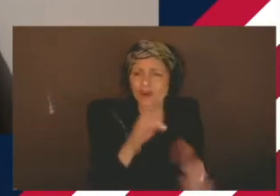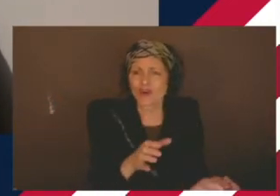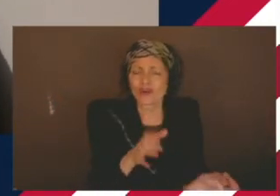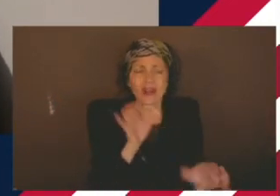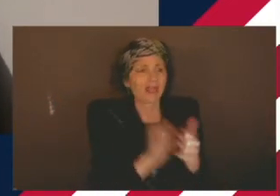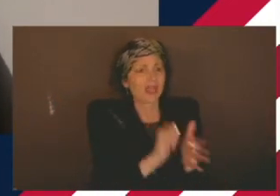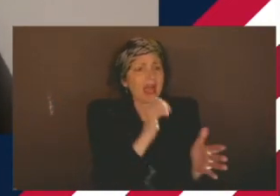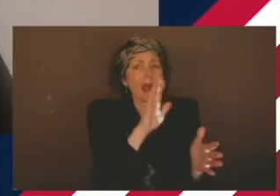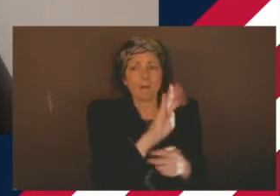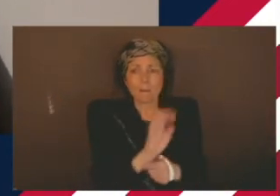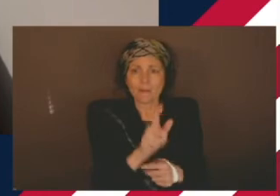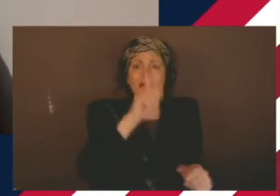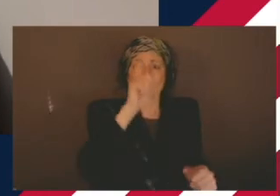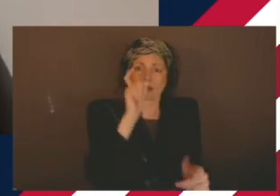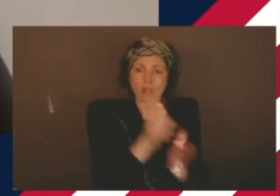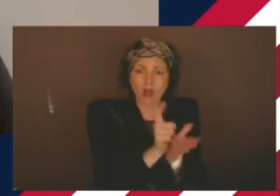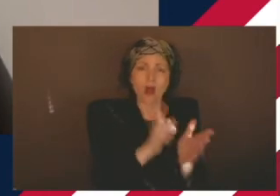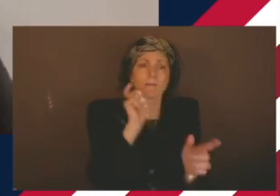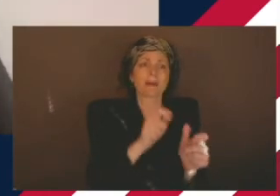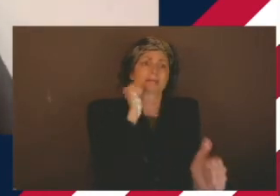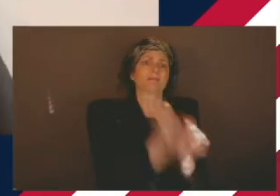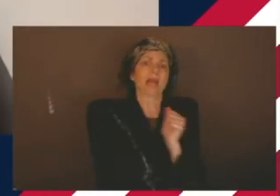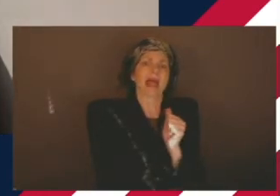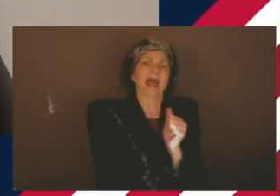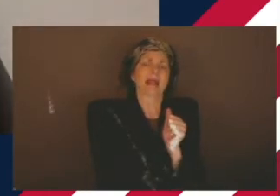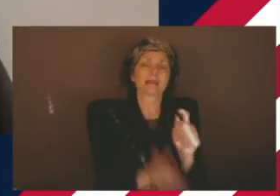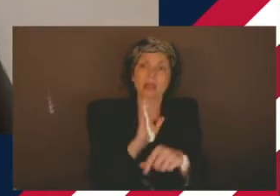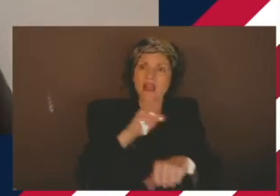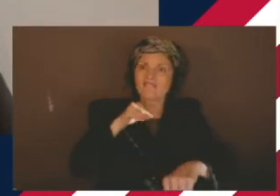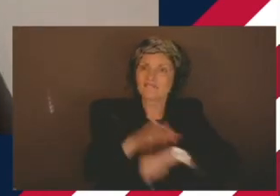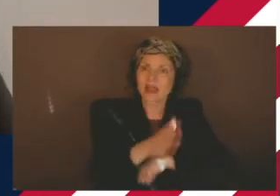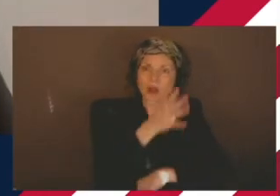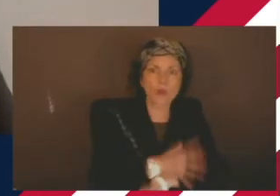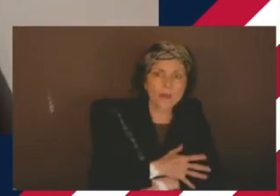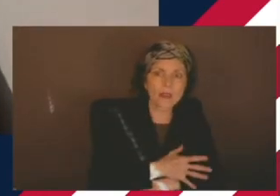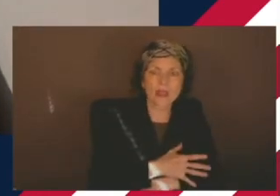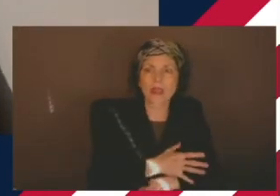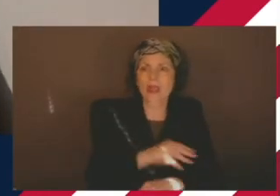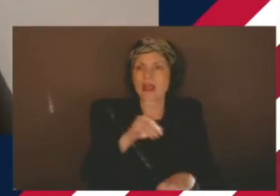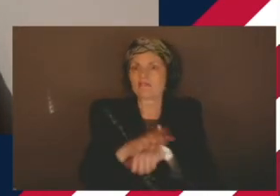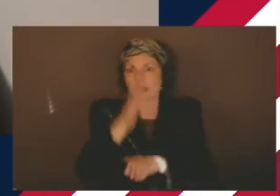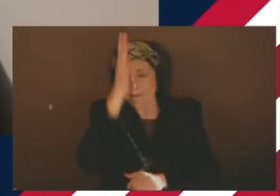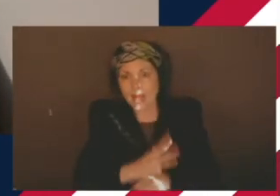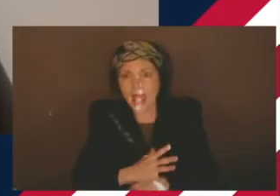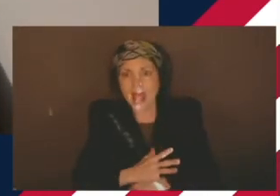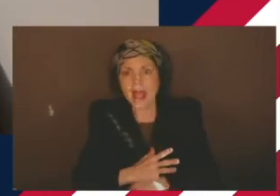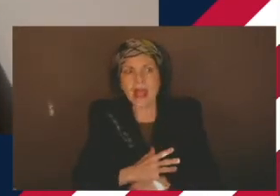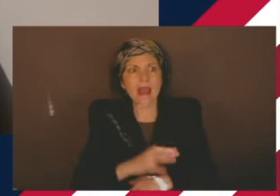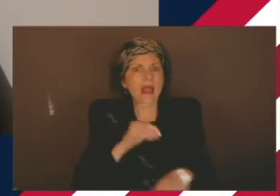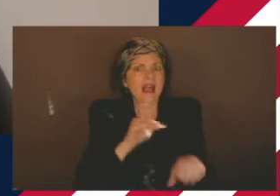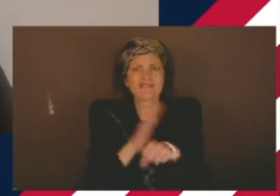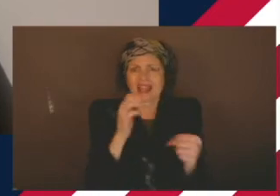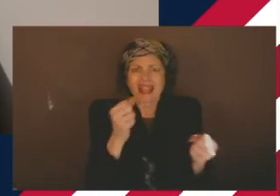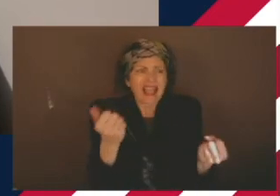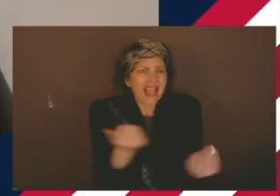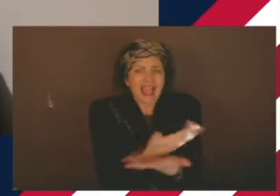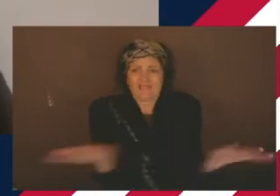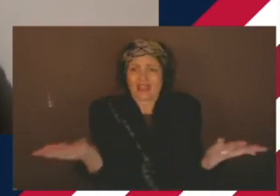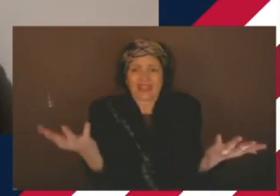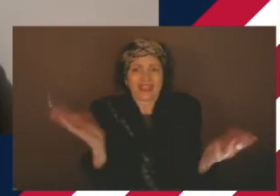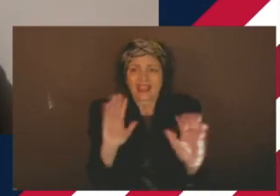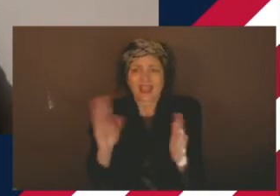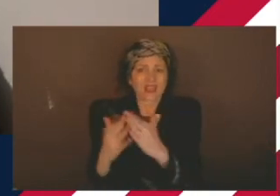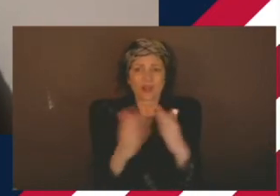that, not only is it affecting women and men, but it's affecting every aspect of our communities. Everything